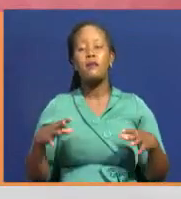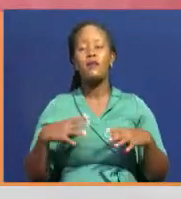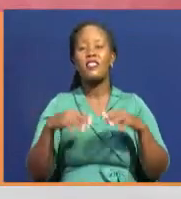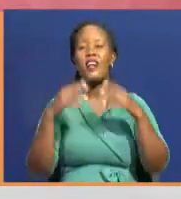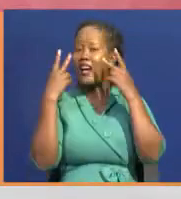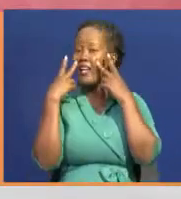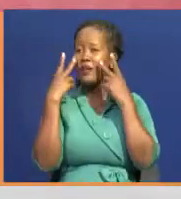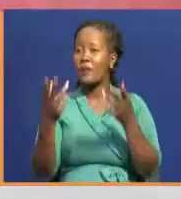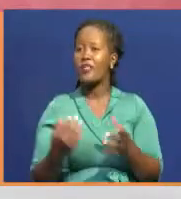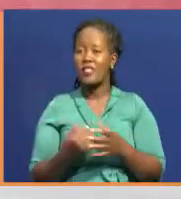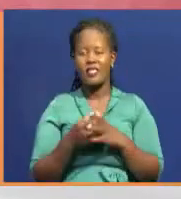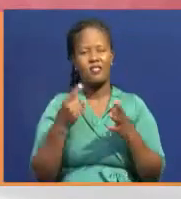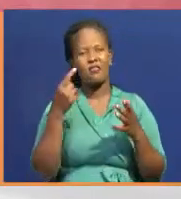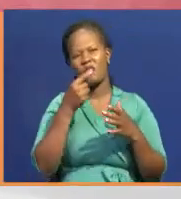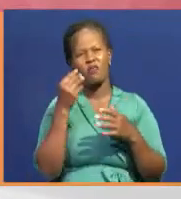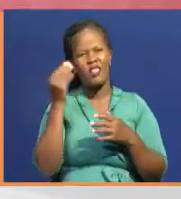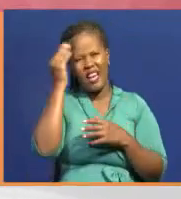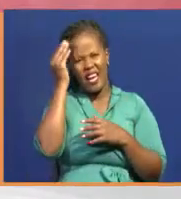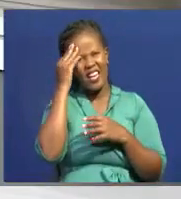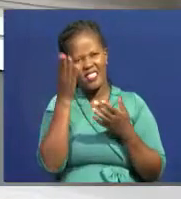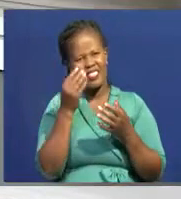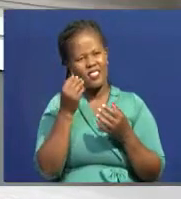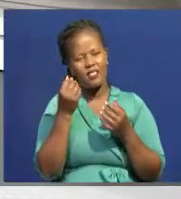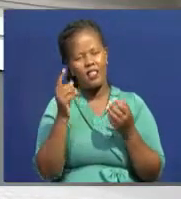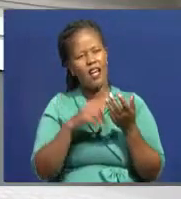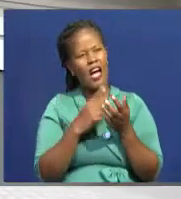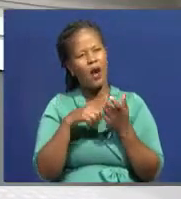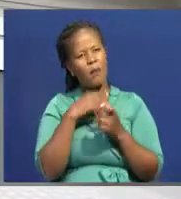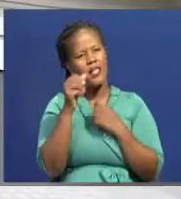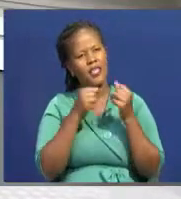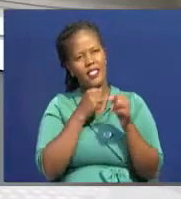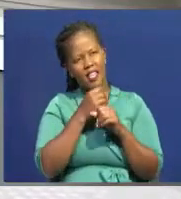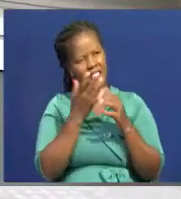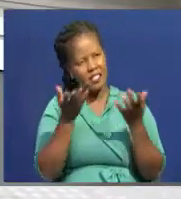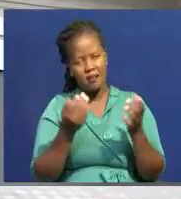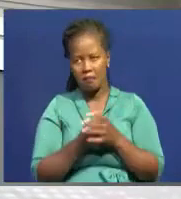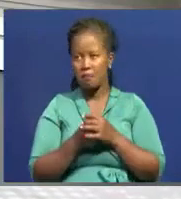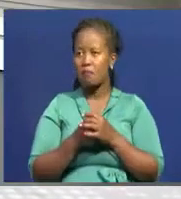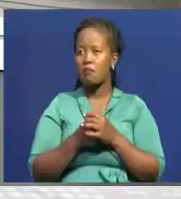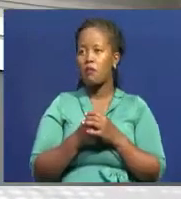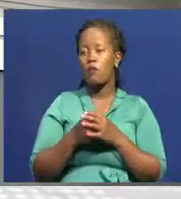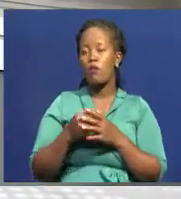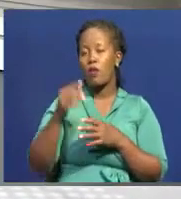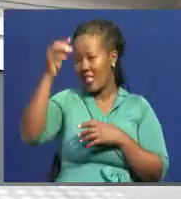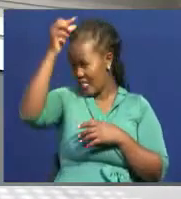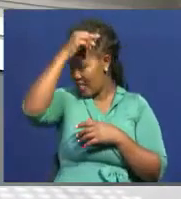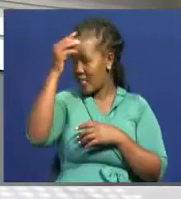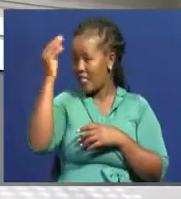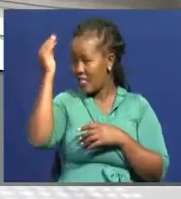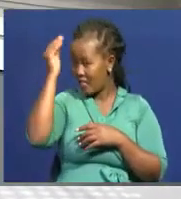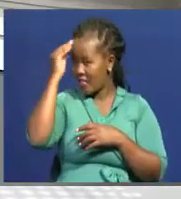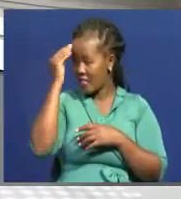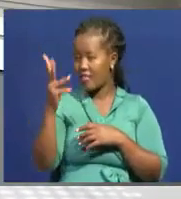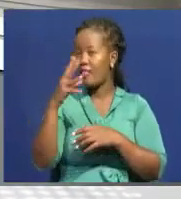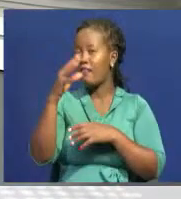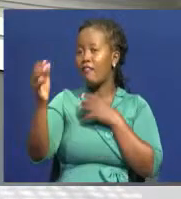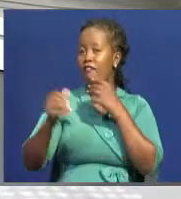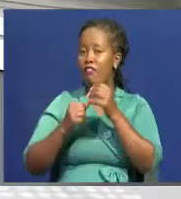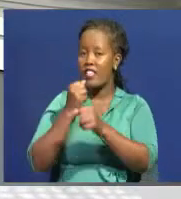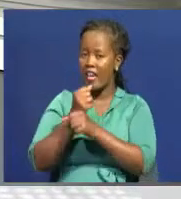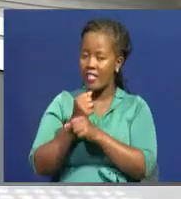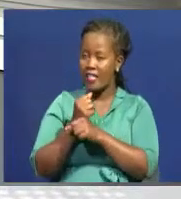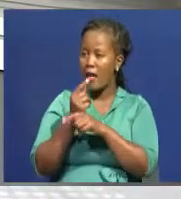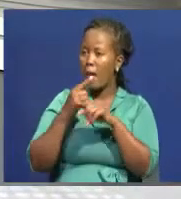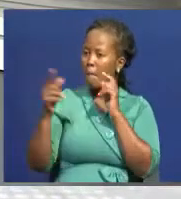cost itself, it's 4 years. No, the course, the degree course is 4 years. And this one is taken through